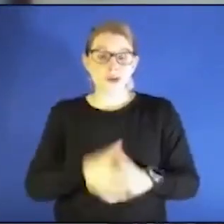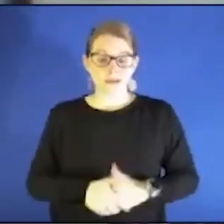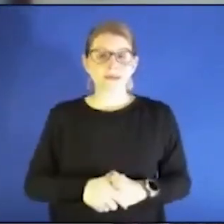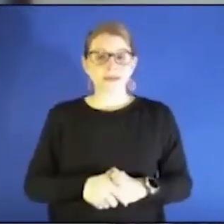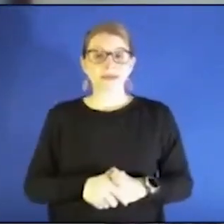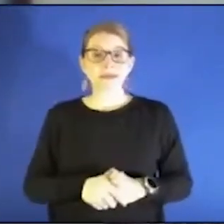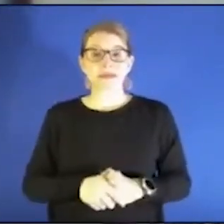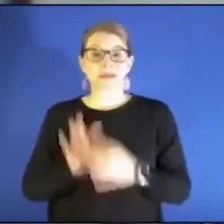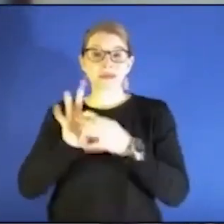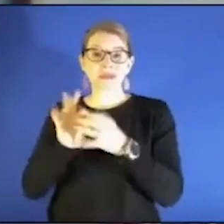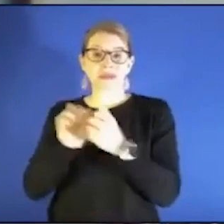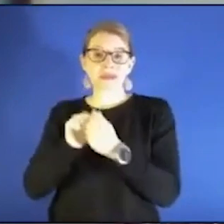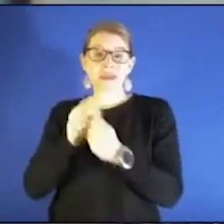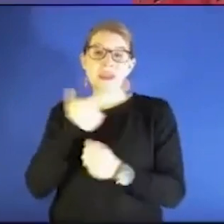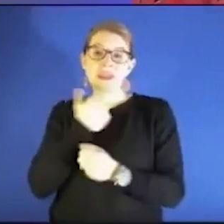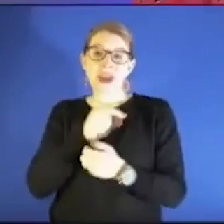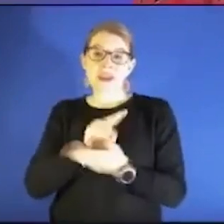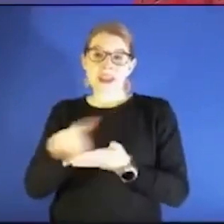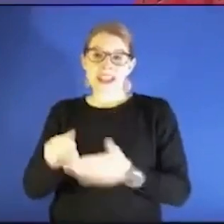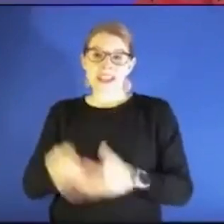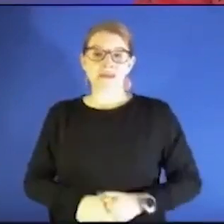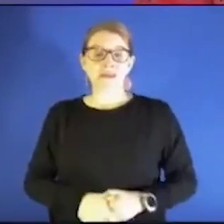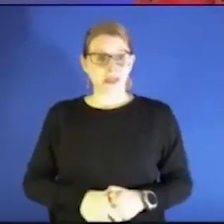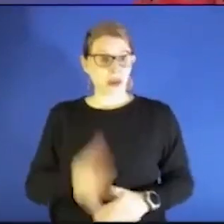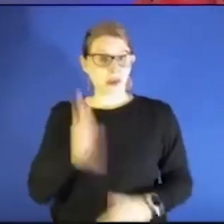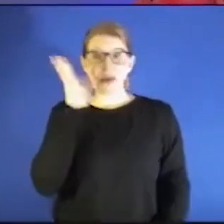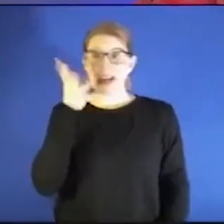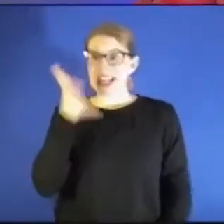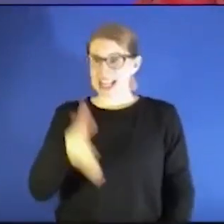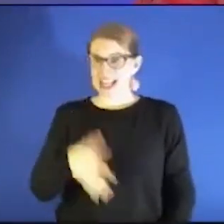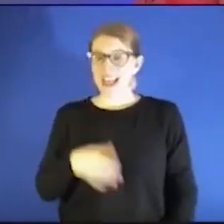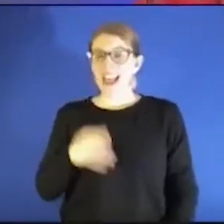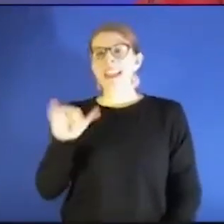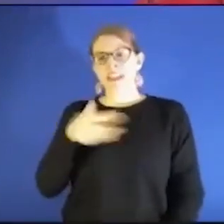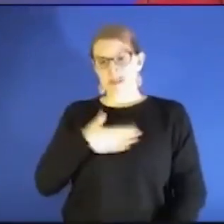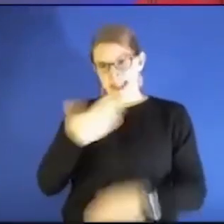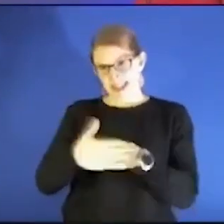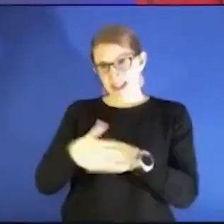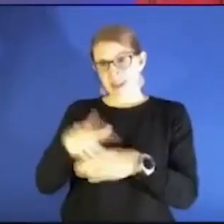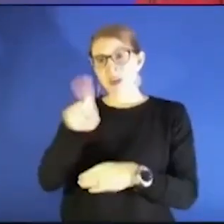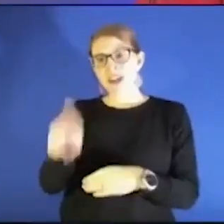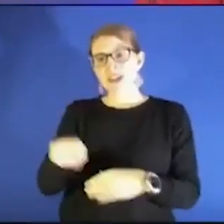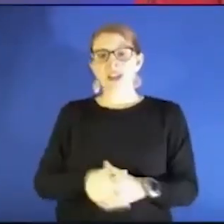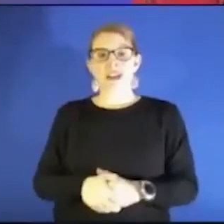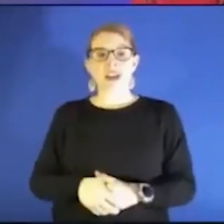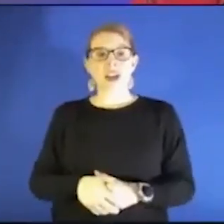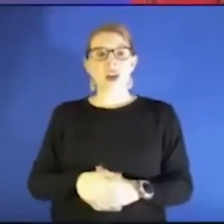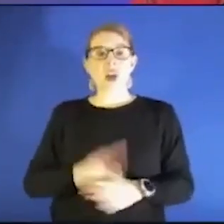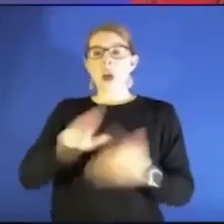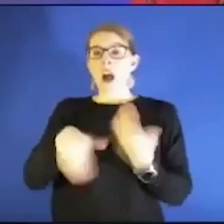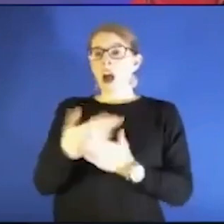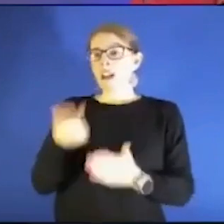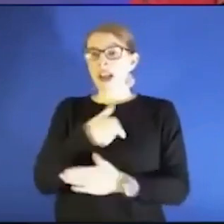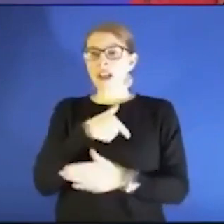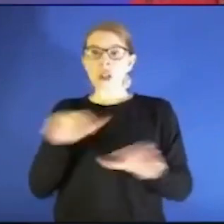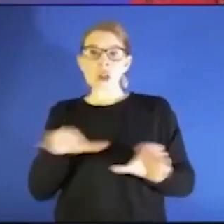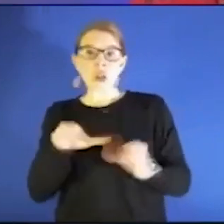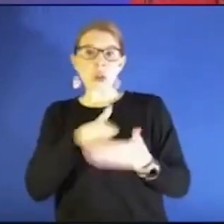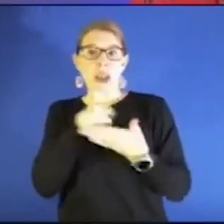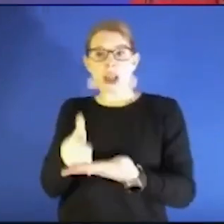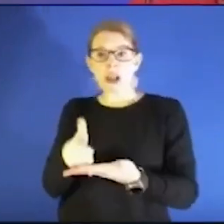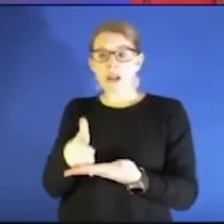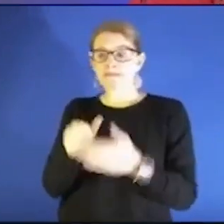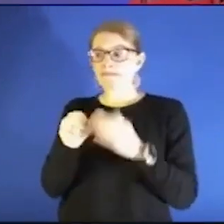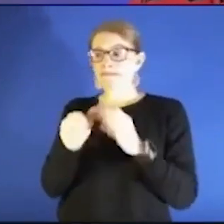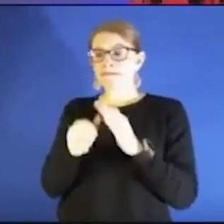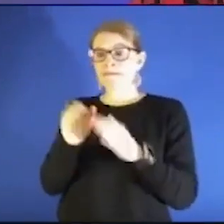of Restaurant Week. Well, we sure will. That was kind of my next question. Just what can all of us do to help keep these businesses